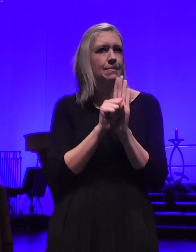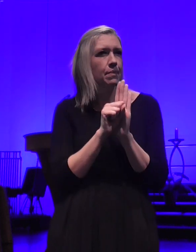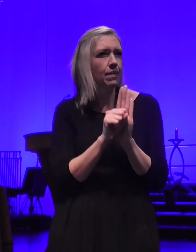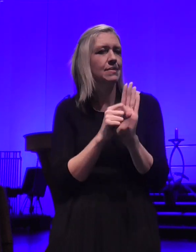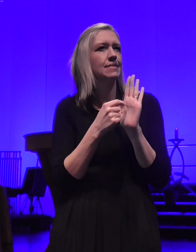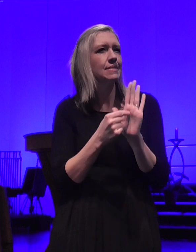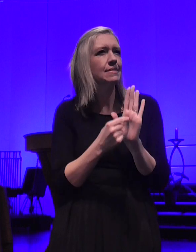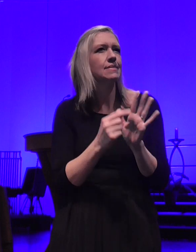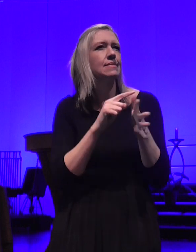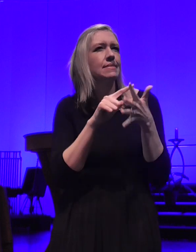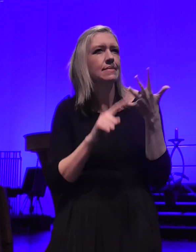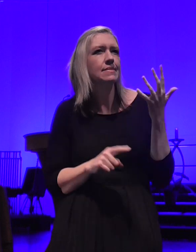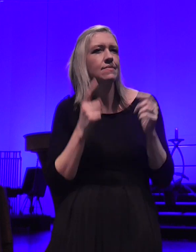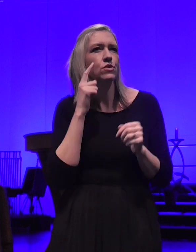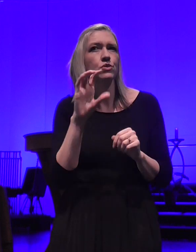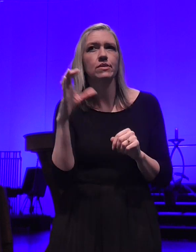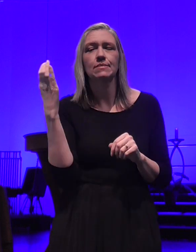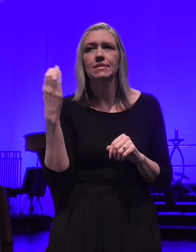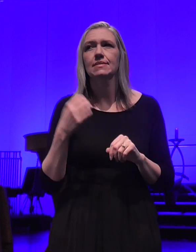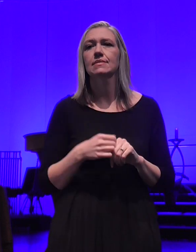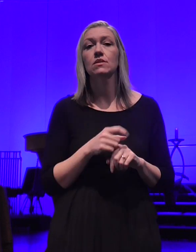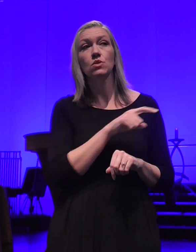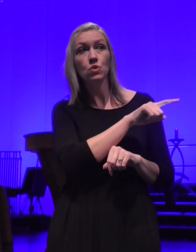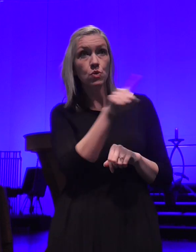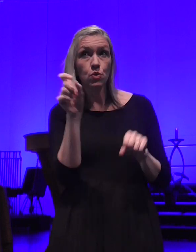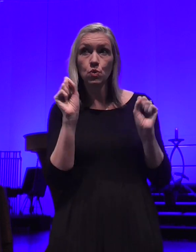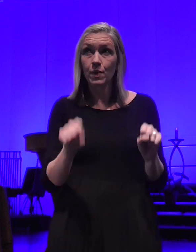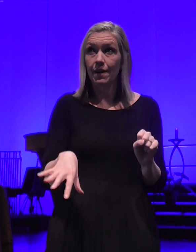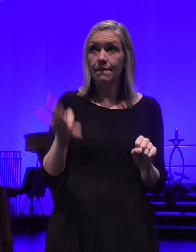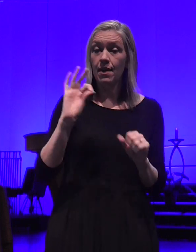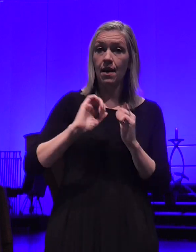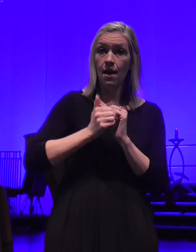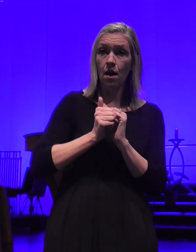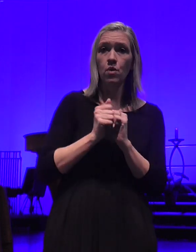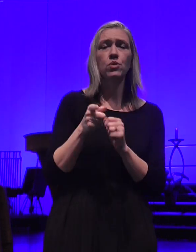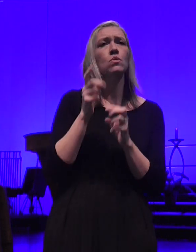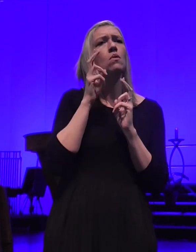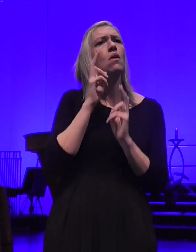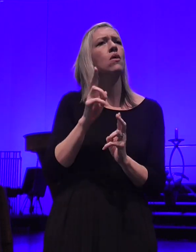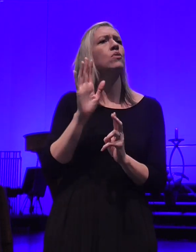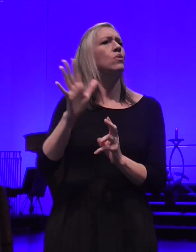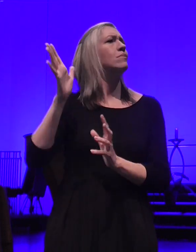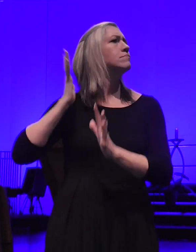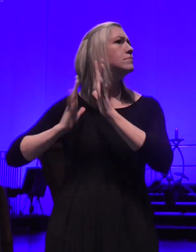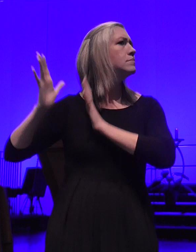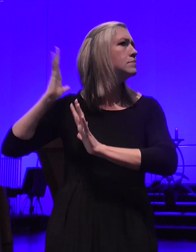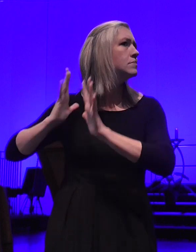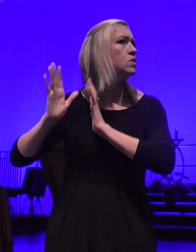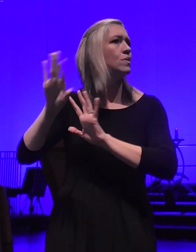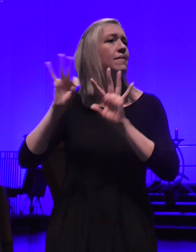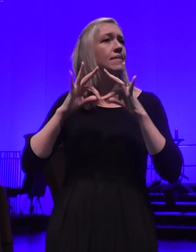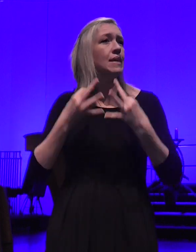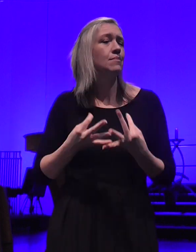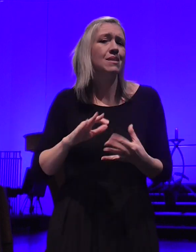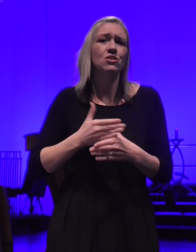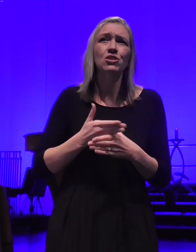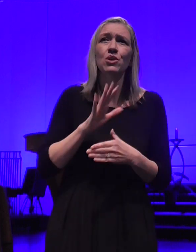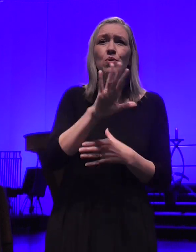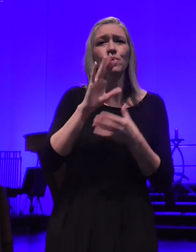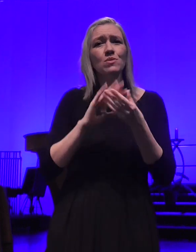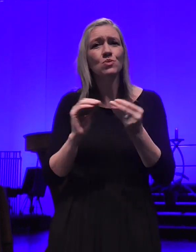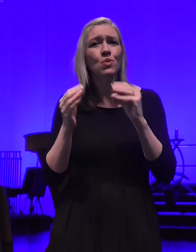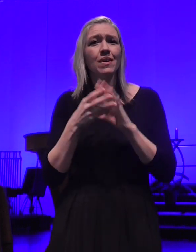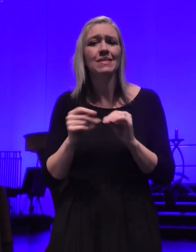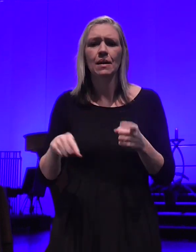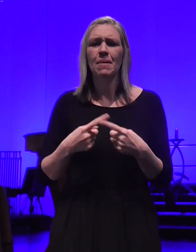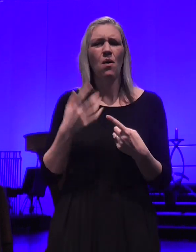Christmas. You can find it too by honoring your ancestors and your family. Share the stories of why you eat what